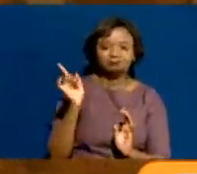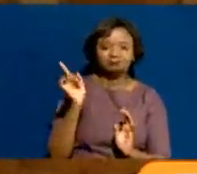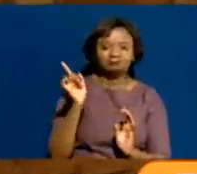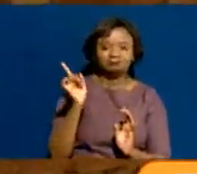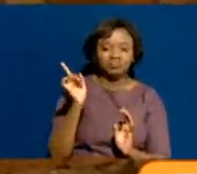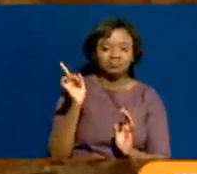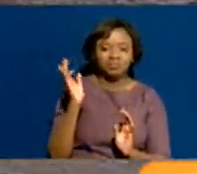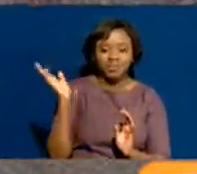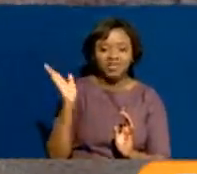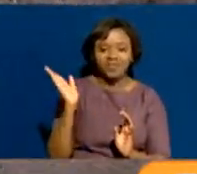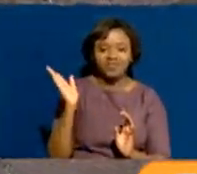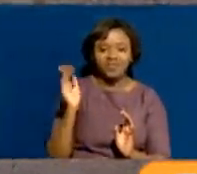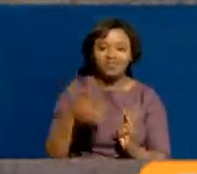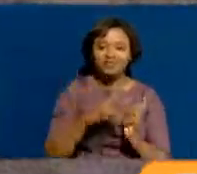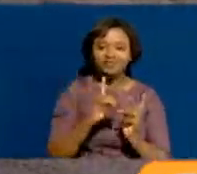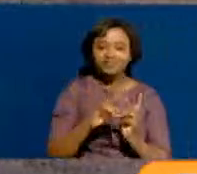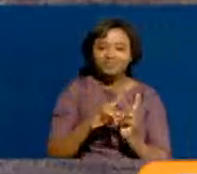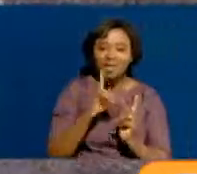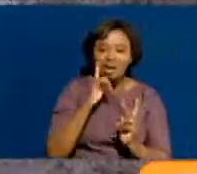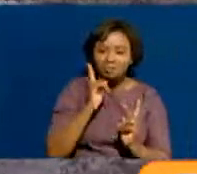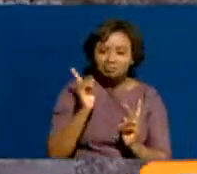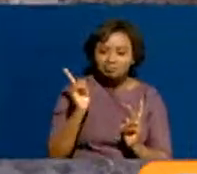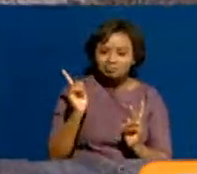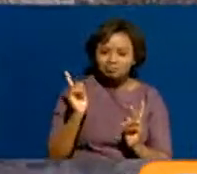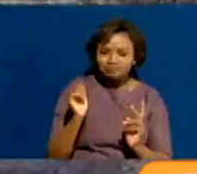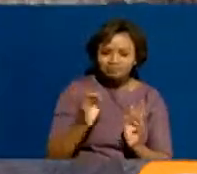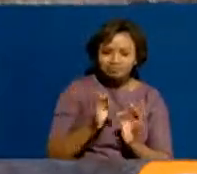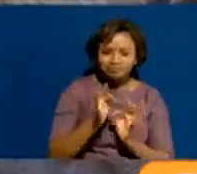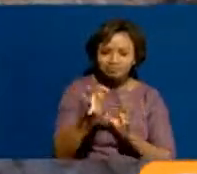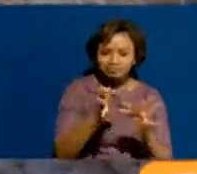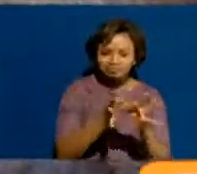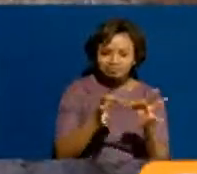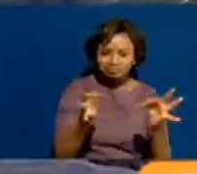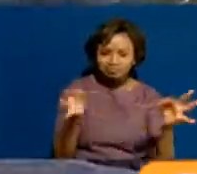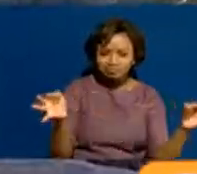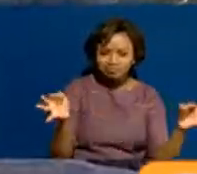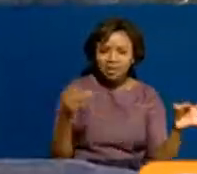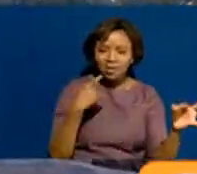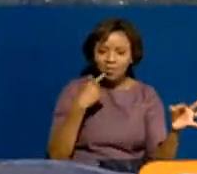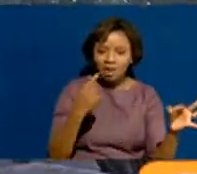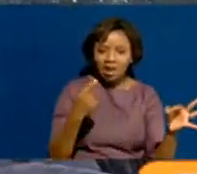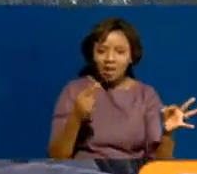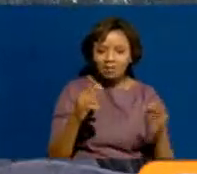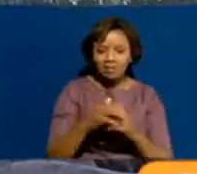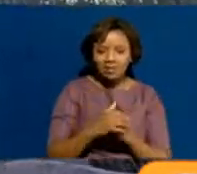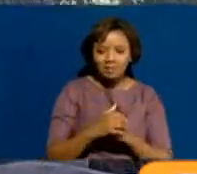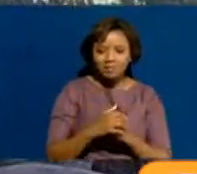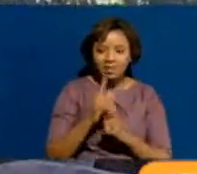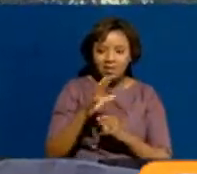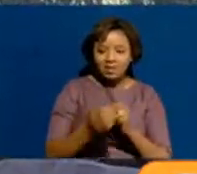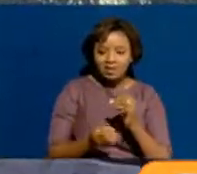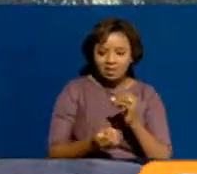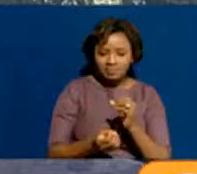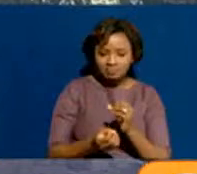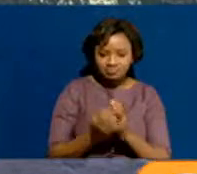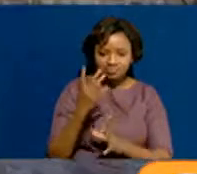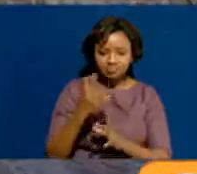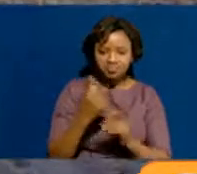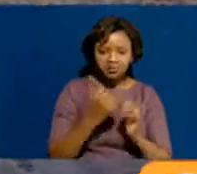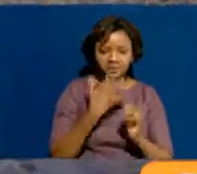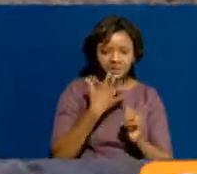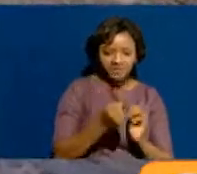The Greek monastery complex covers approximately 100 hectares. It was founded between 548